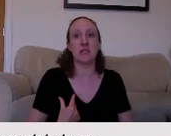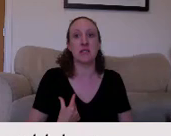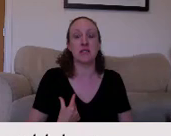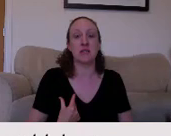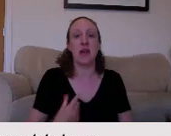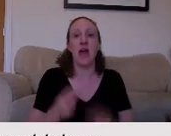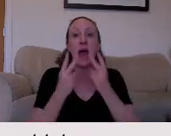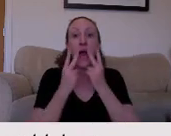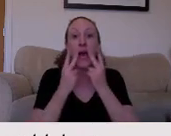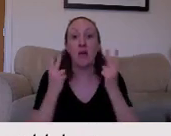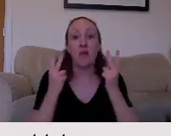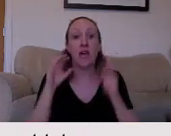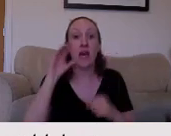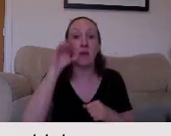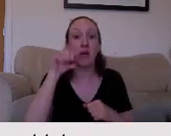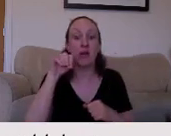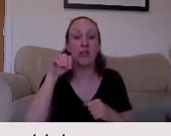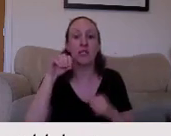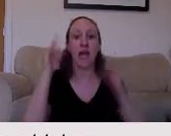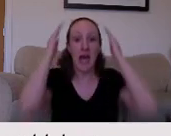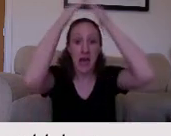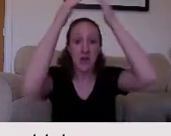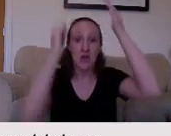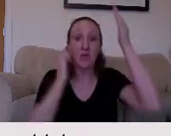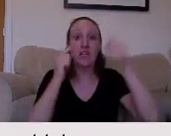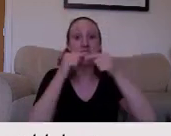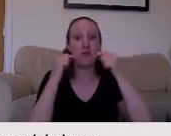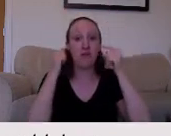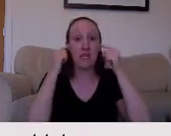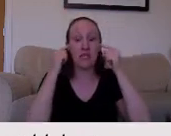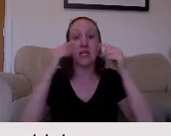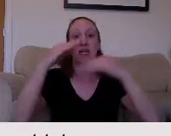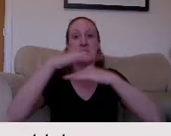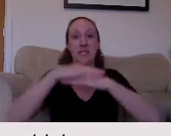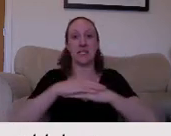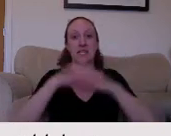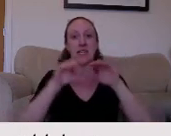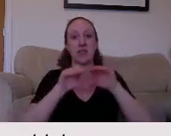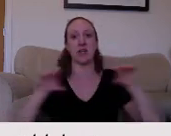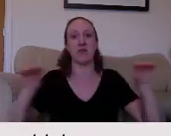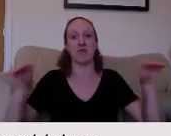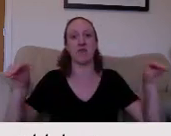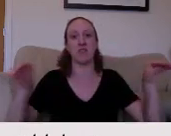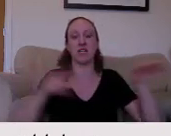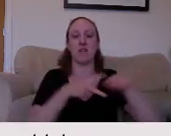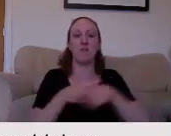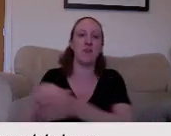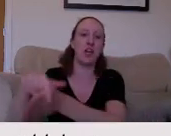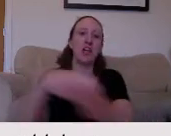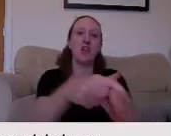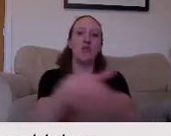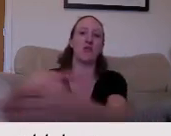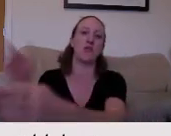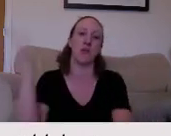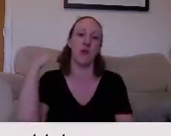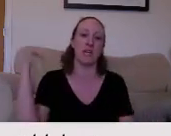plait. How the cat purred and how the witch grinned as they sat on their broomstick and